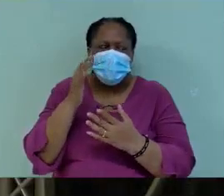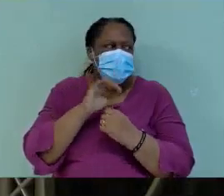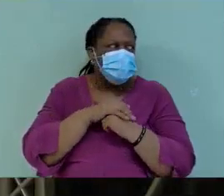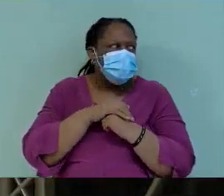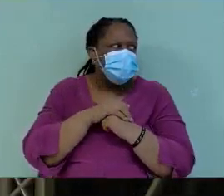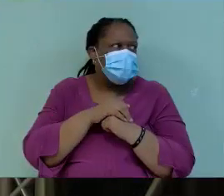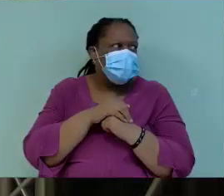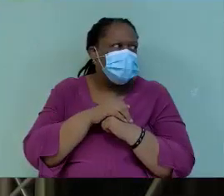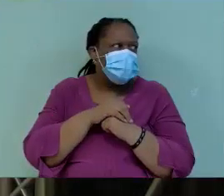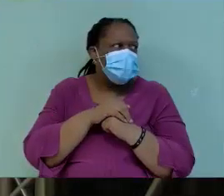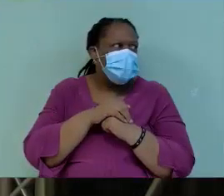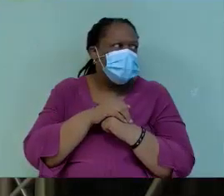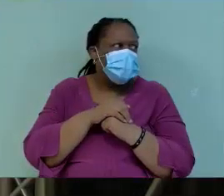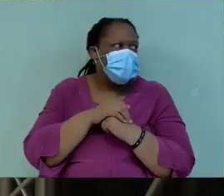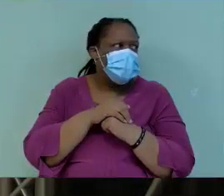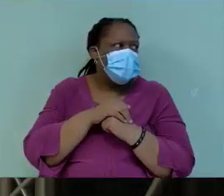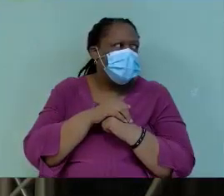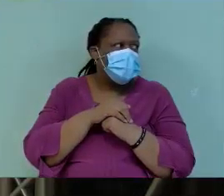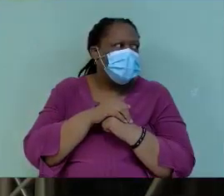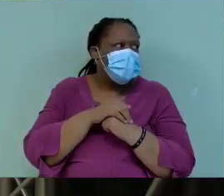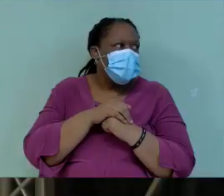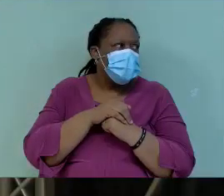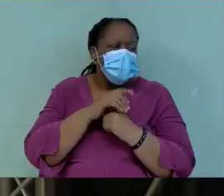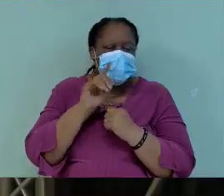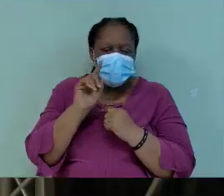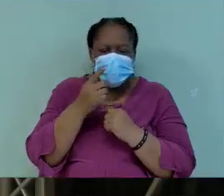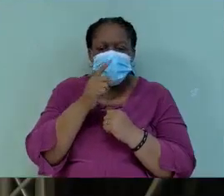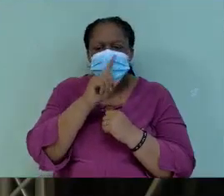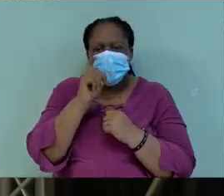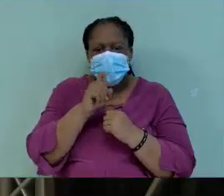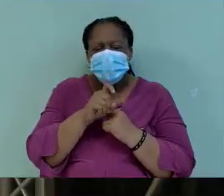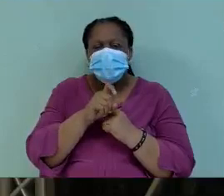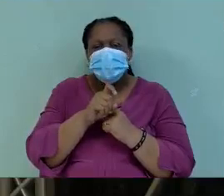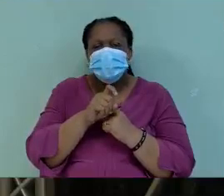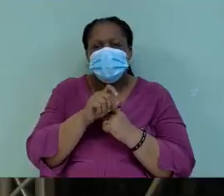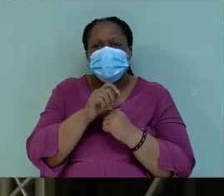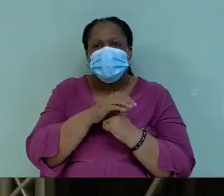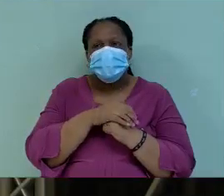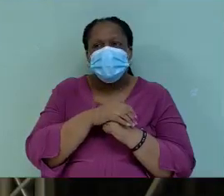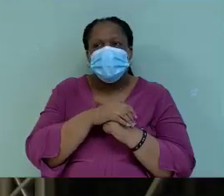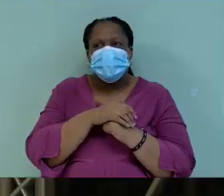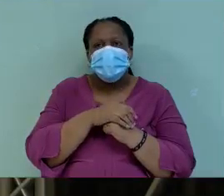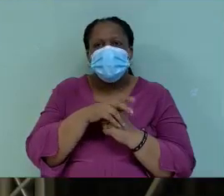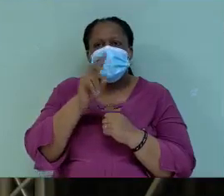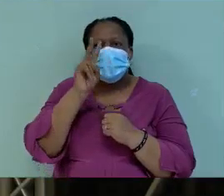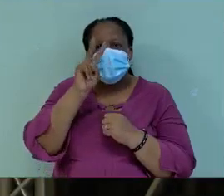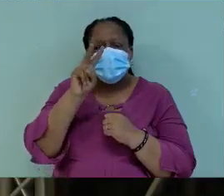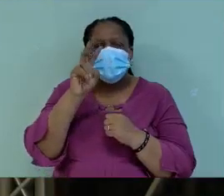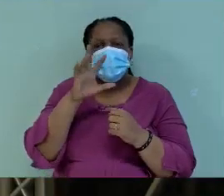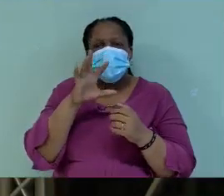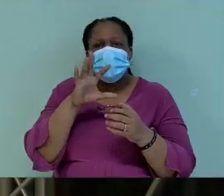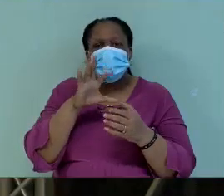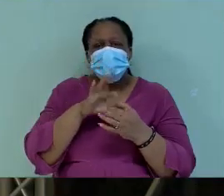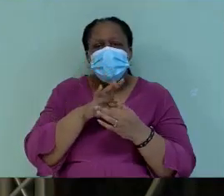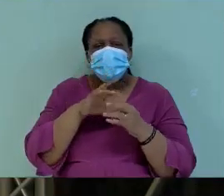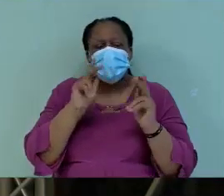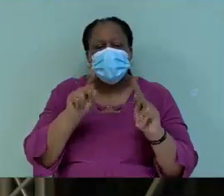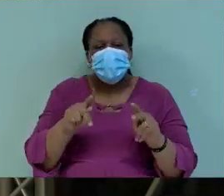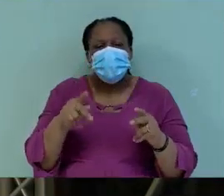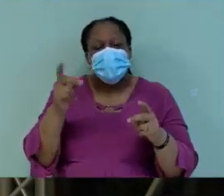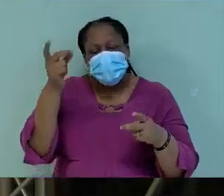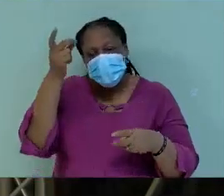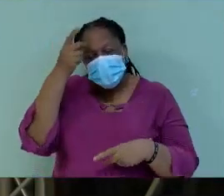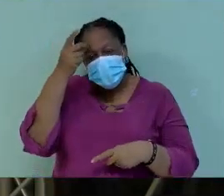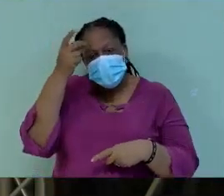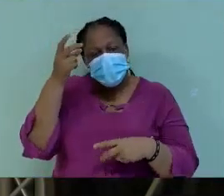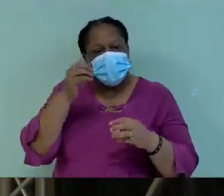Right. And one or two of our local cases were asymptomatic,